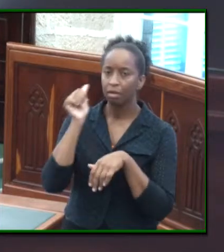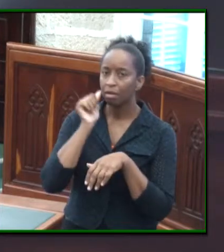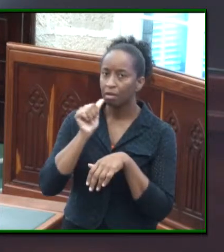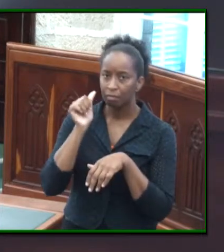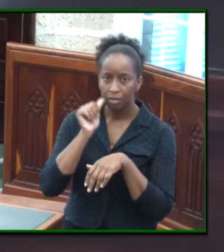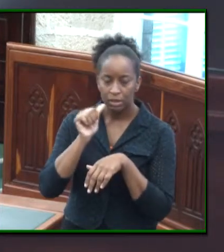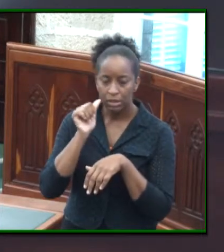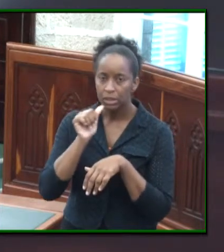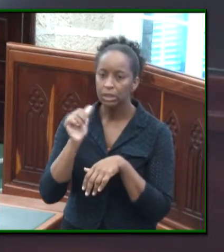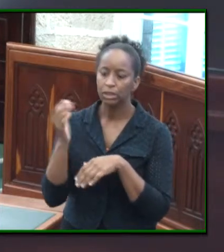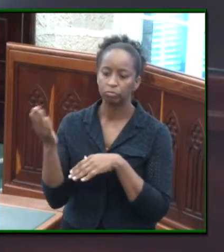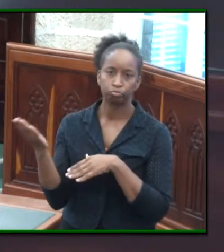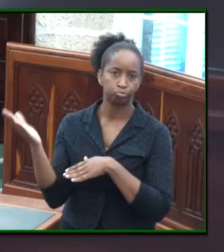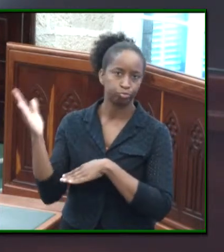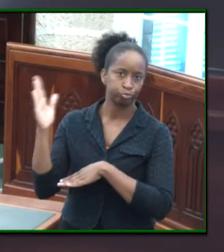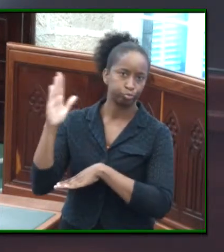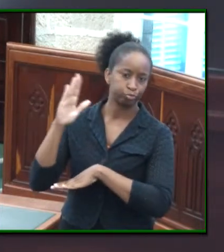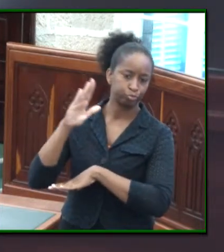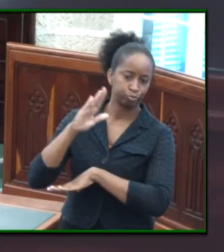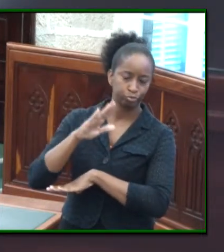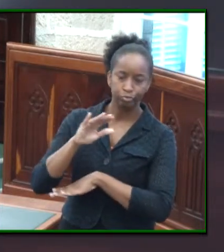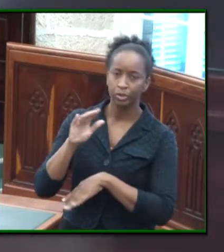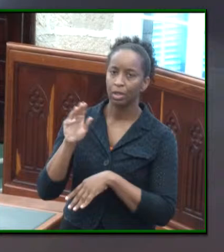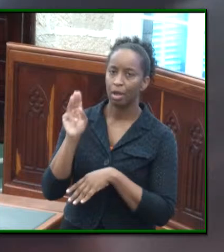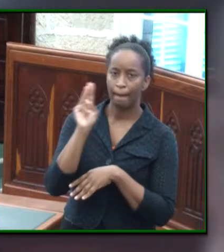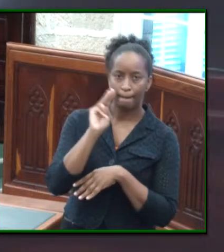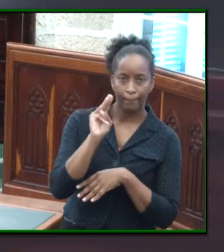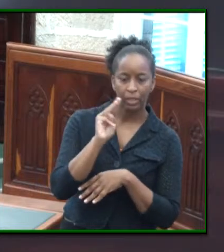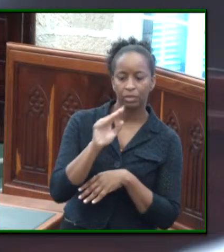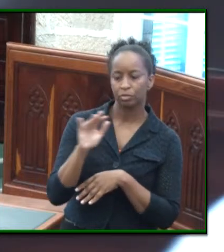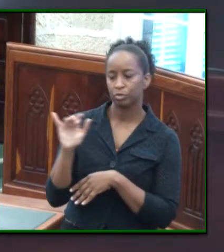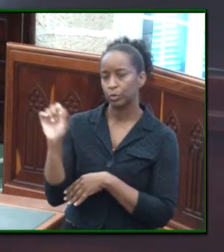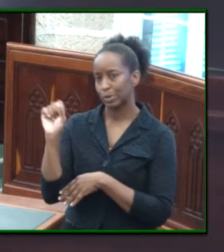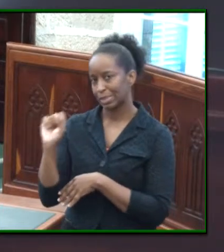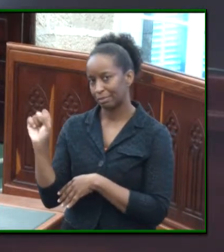So the presence of the police officer and IC